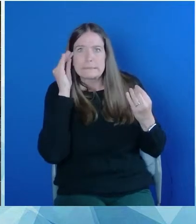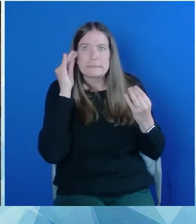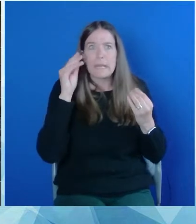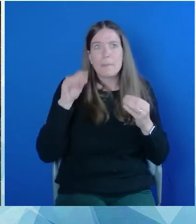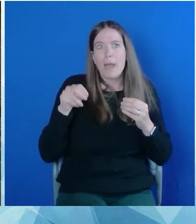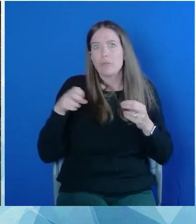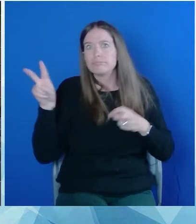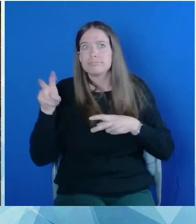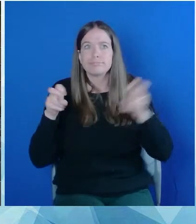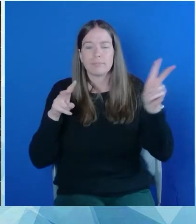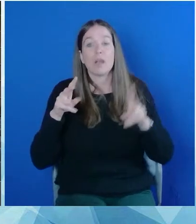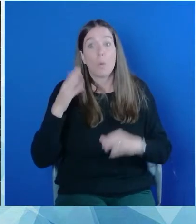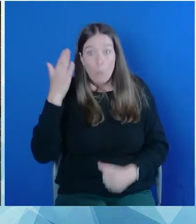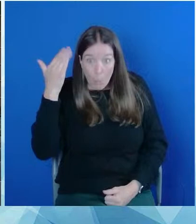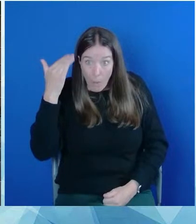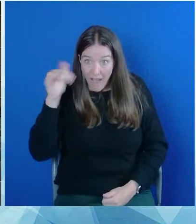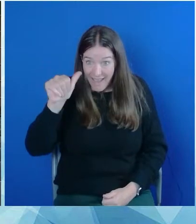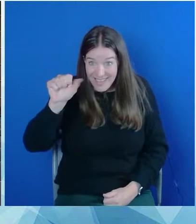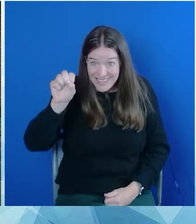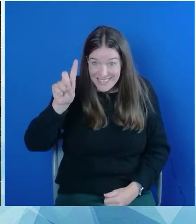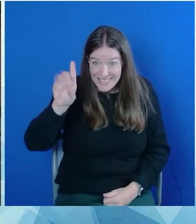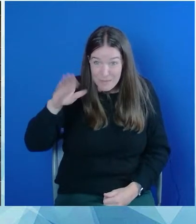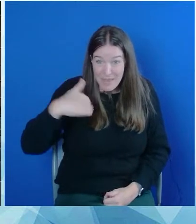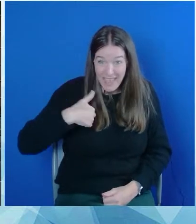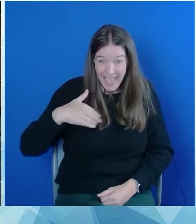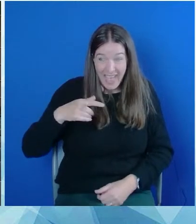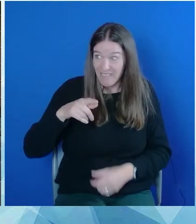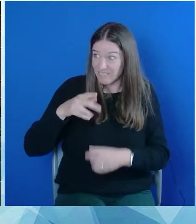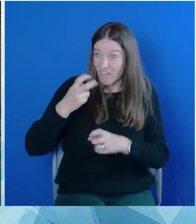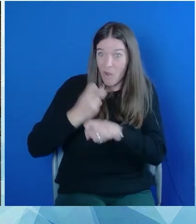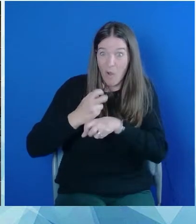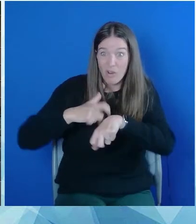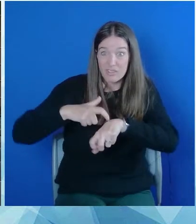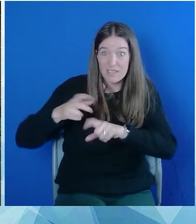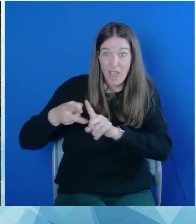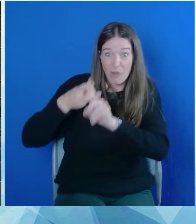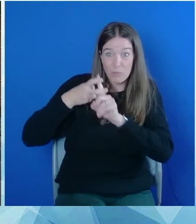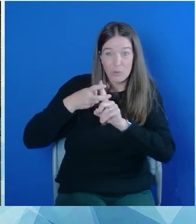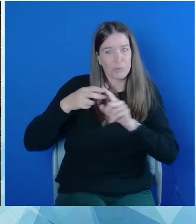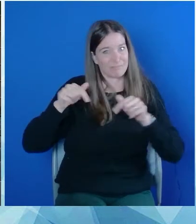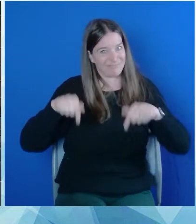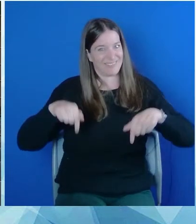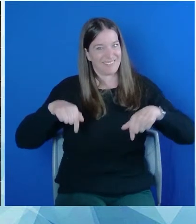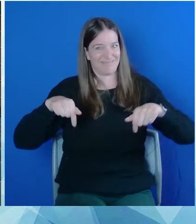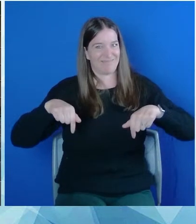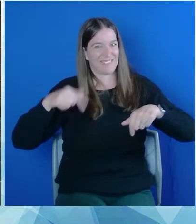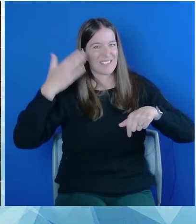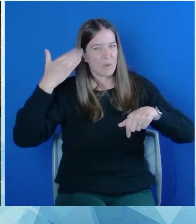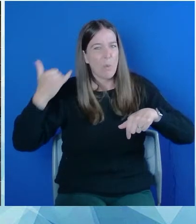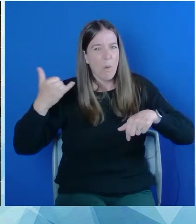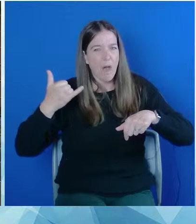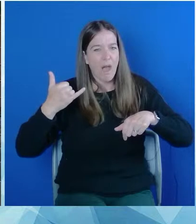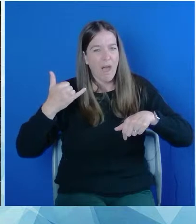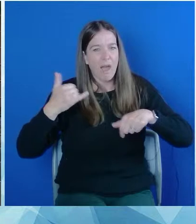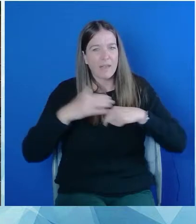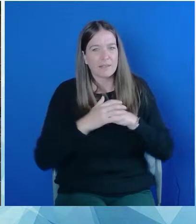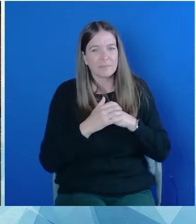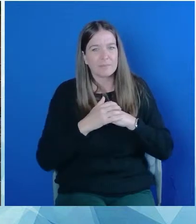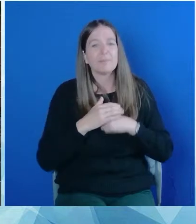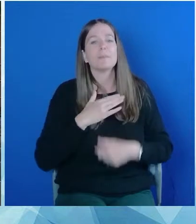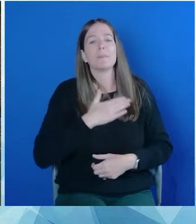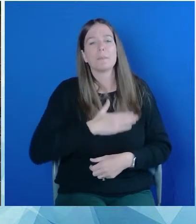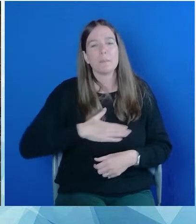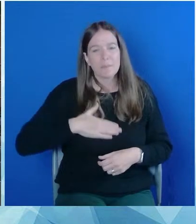the reason why. Please reach out to the itinerant staff who provide the direct services to our districts and